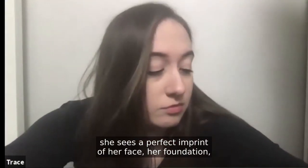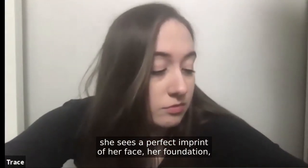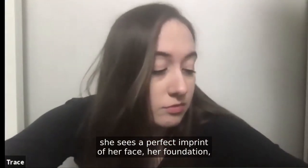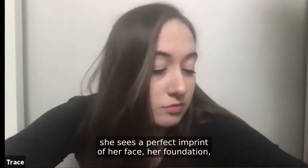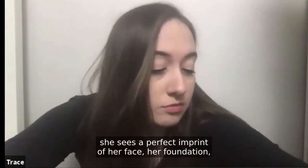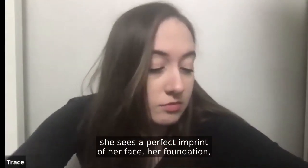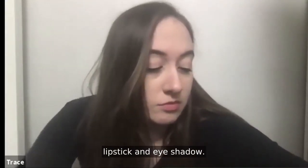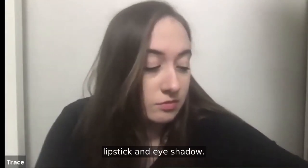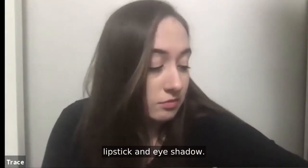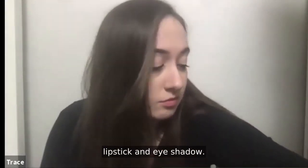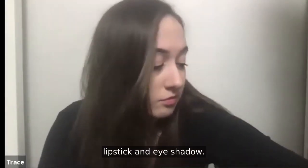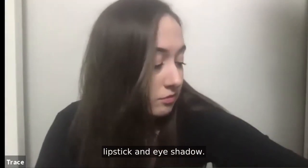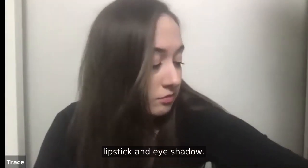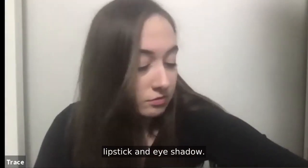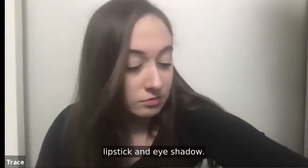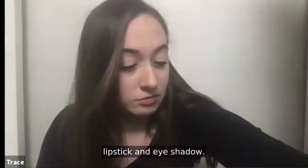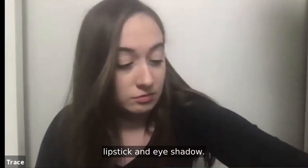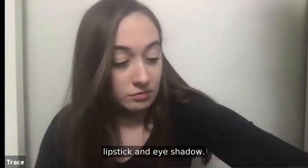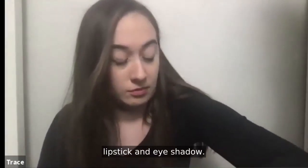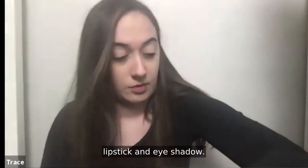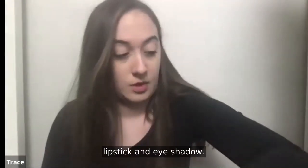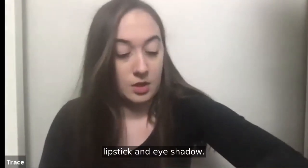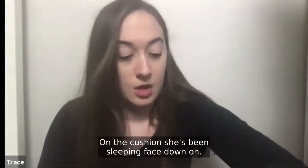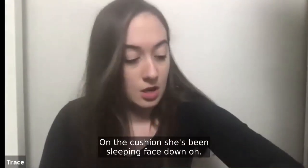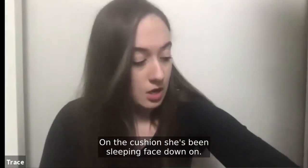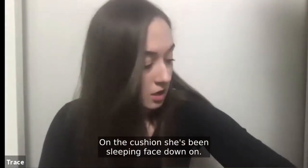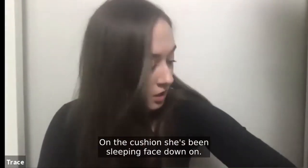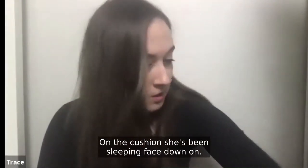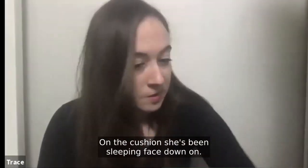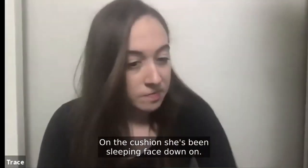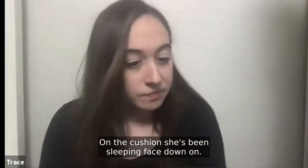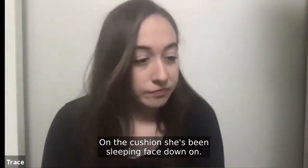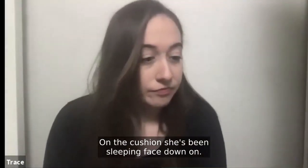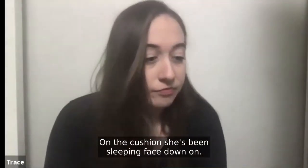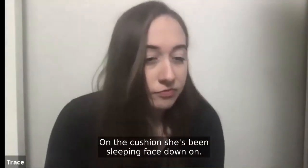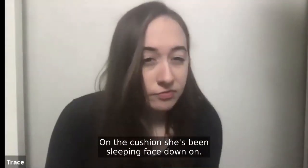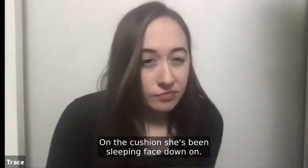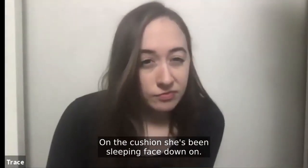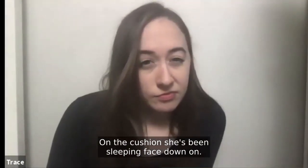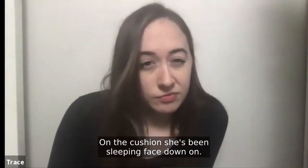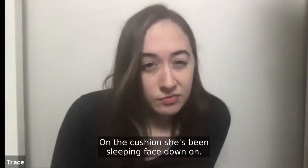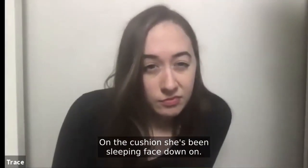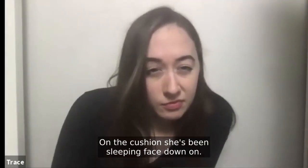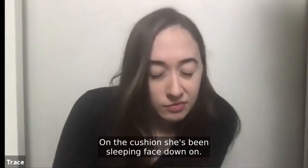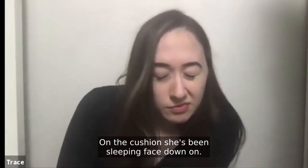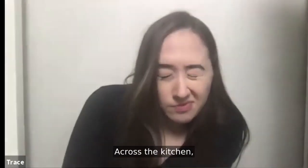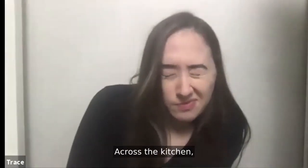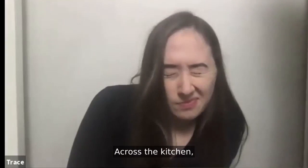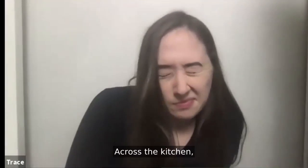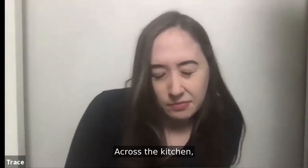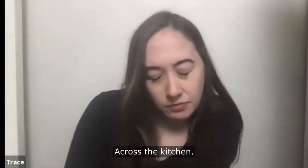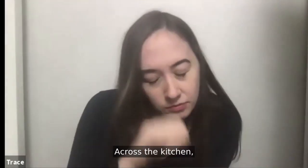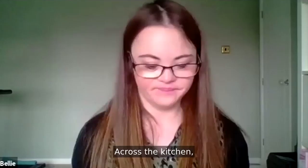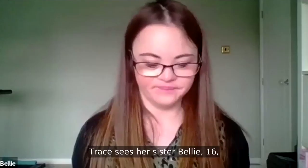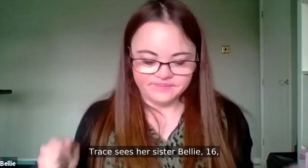her foundation, lipstick, and eyeshadow on the cushion she's been sleeping face down on. Across